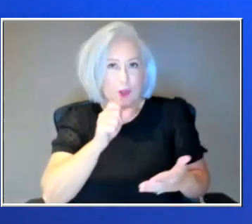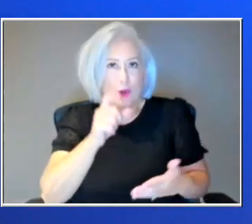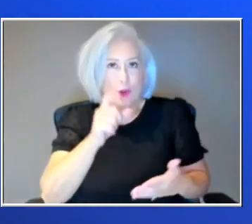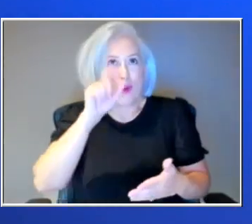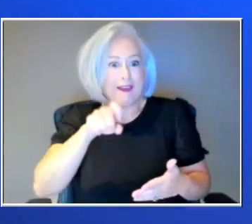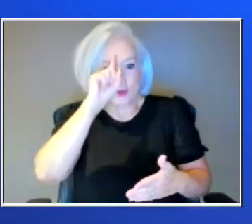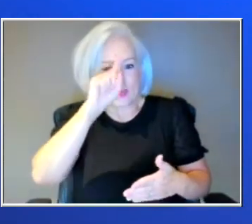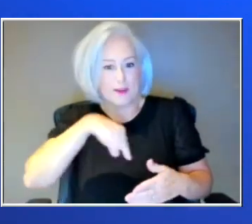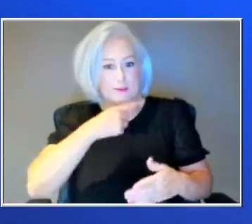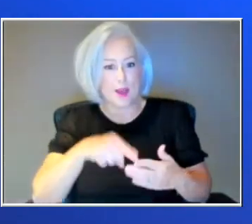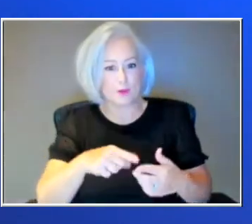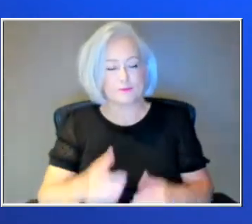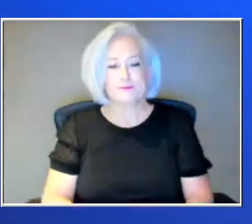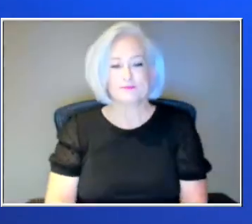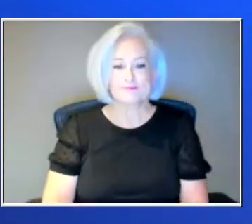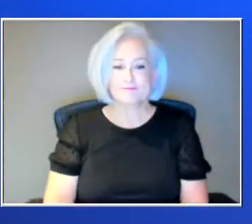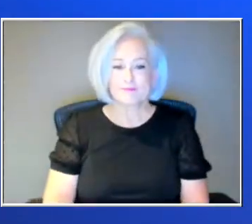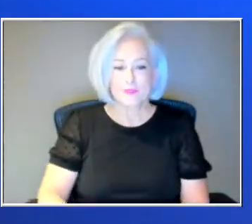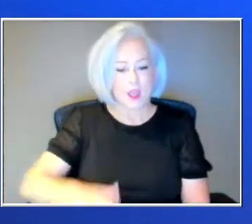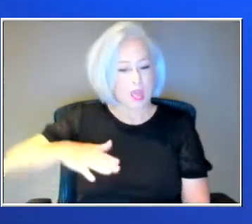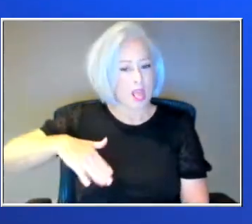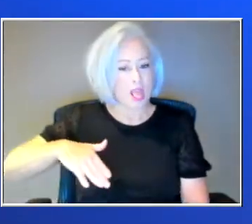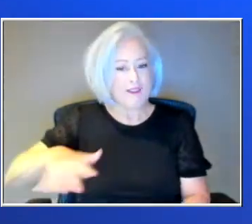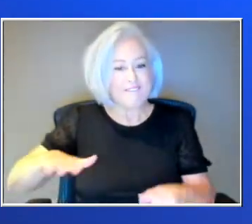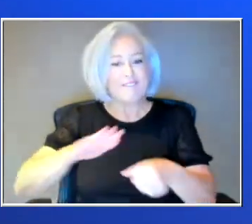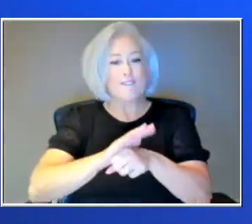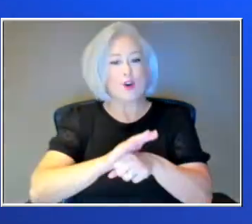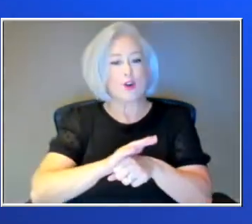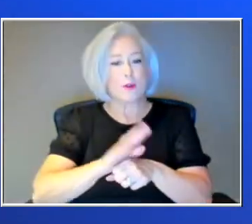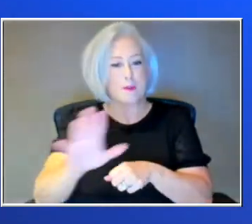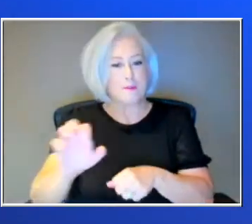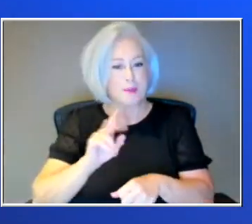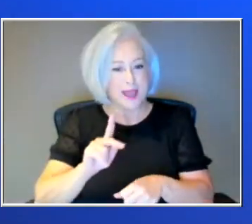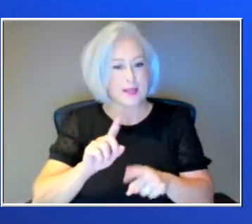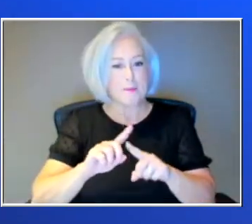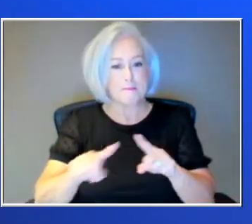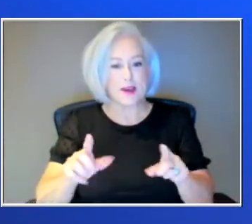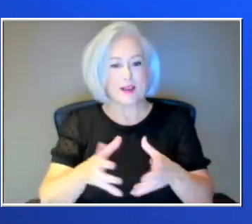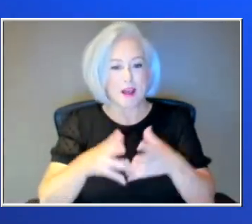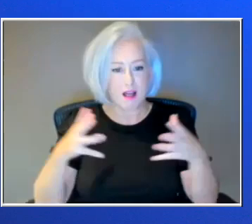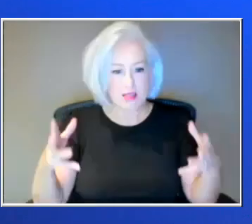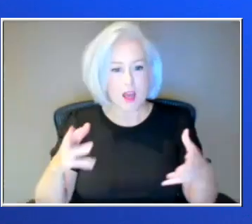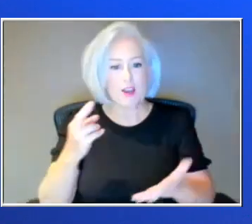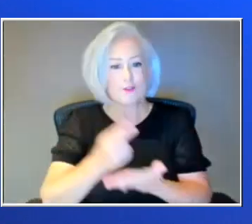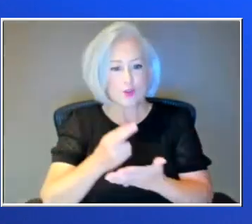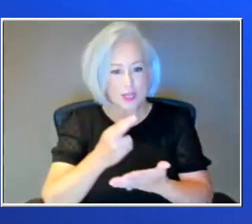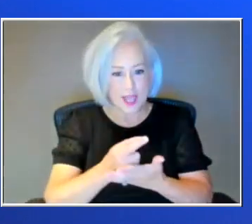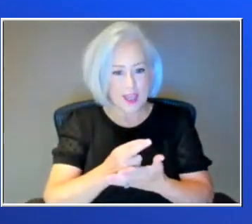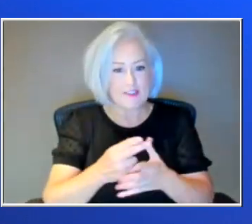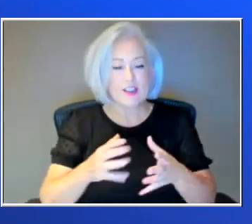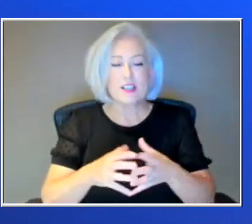it's still not all the way back, but you know, just lots of rehab, lots of